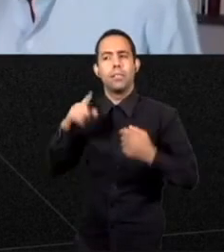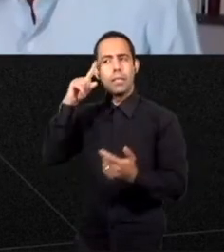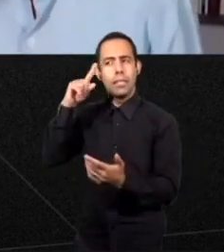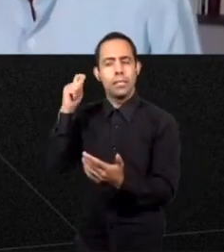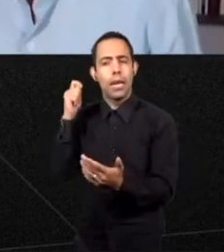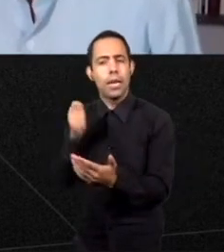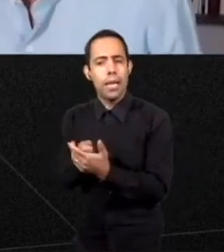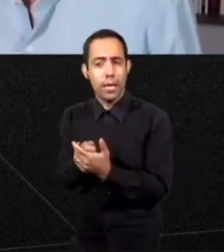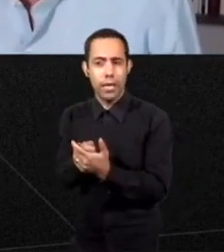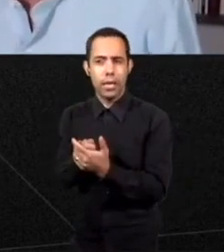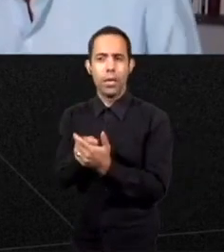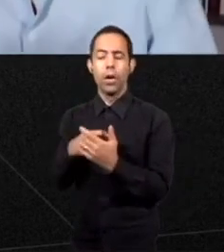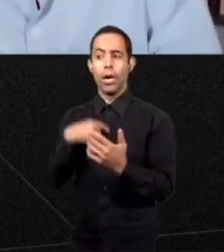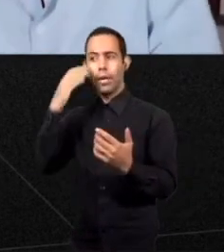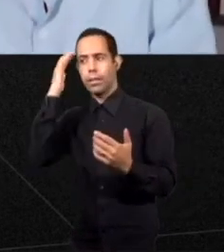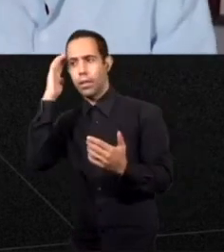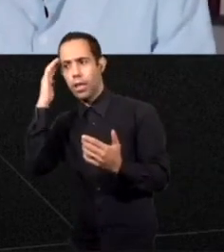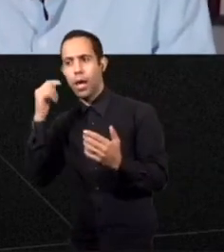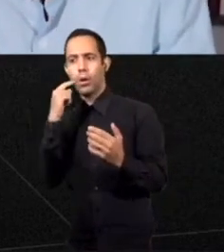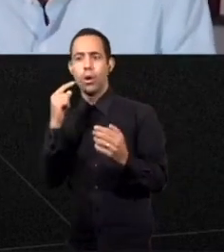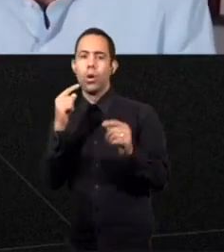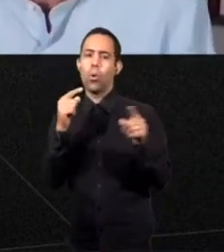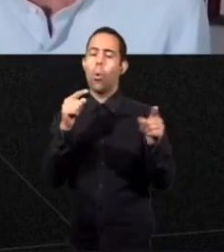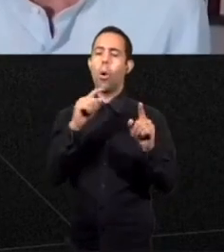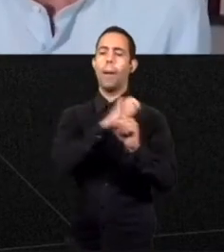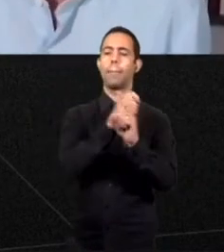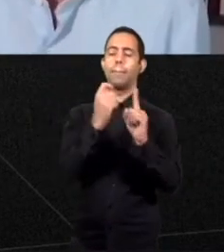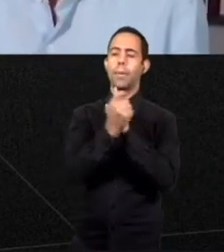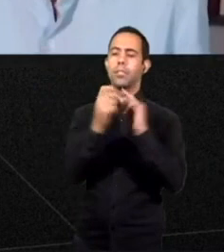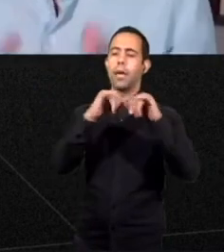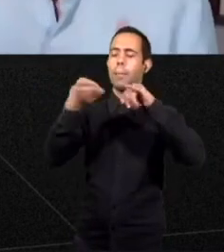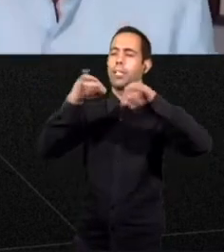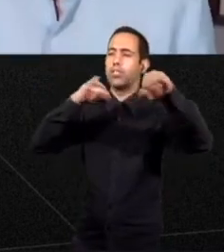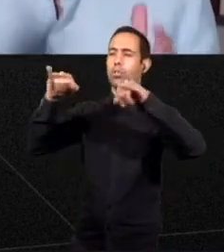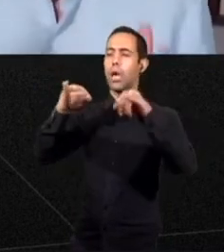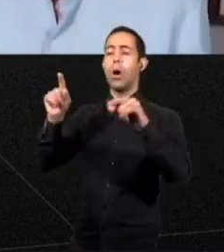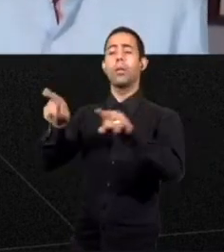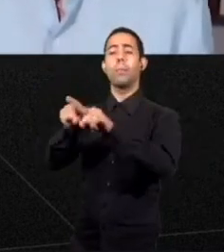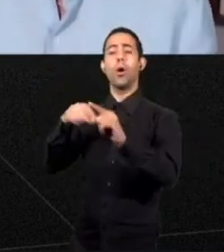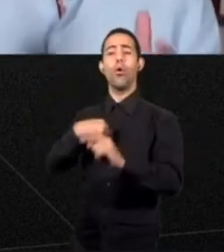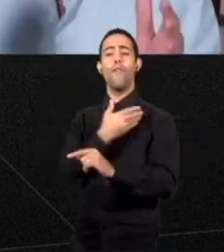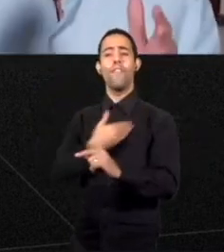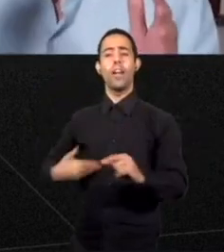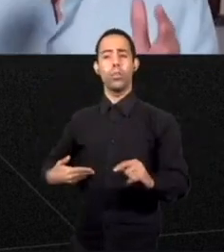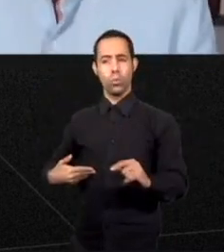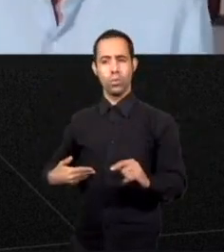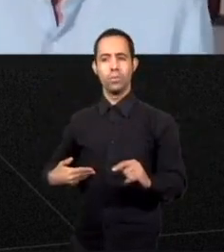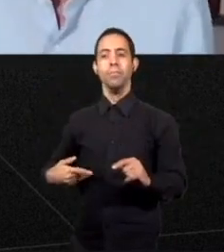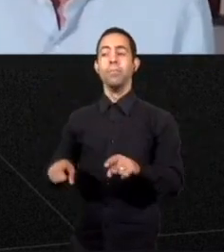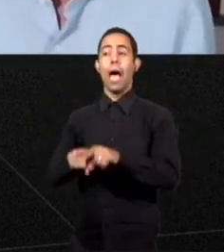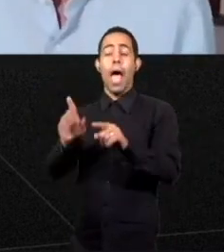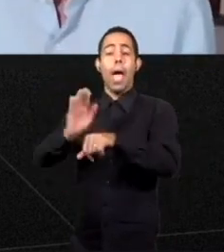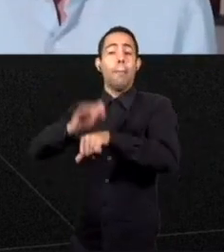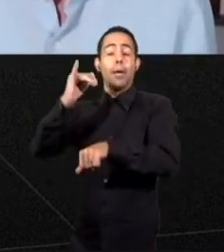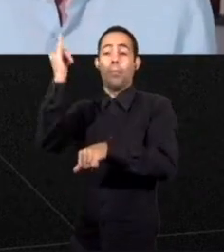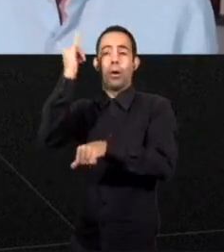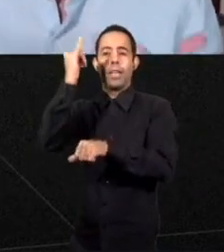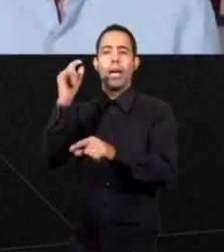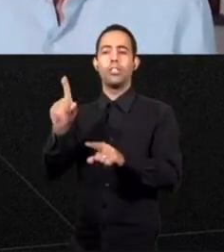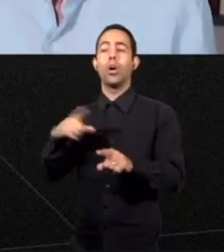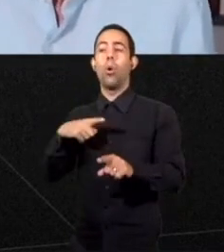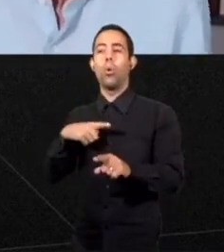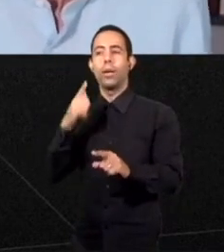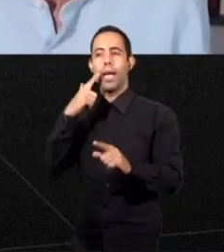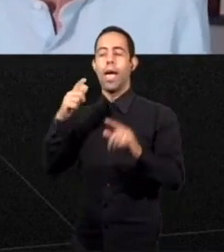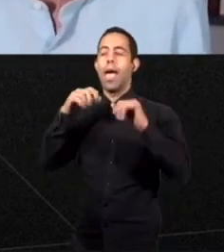One thing very important, which we now see in this epidemic, is the crucial importance of free press, of freedom